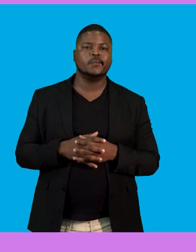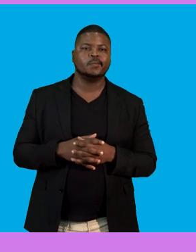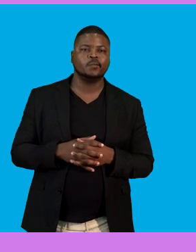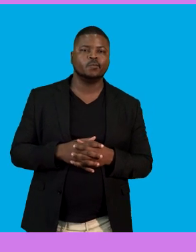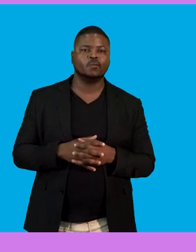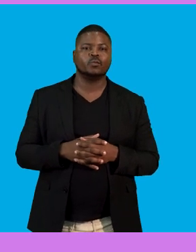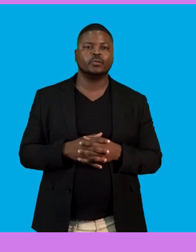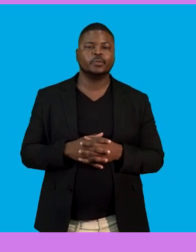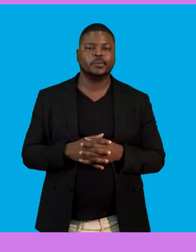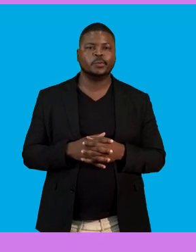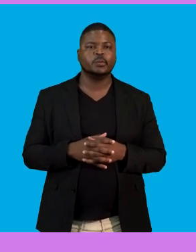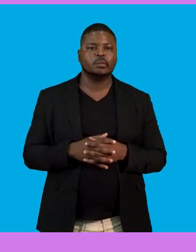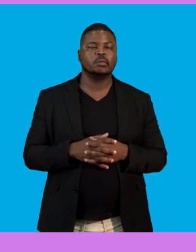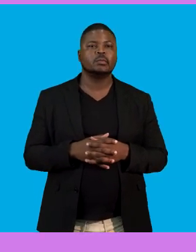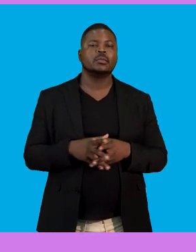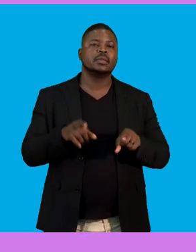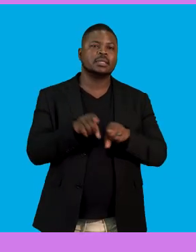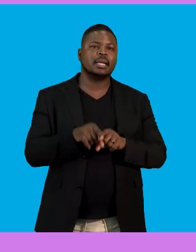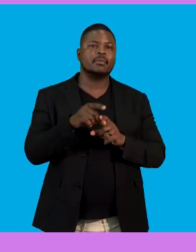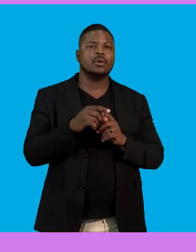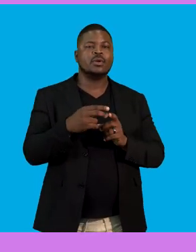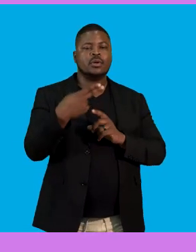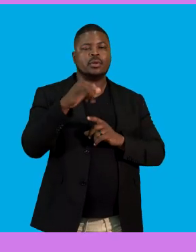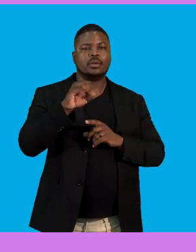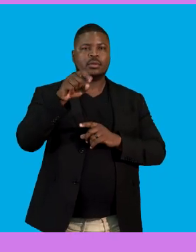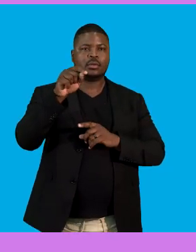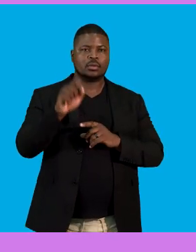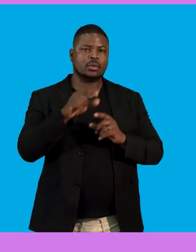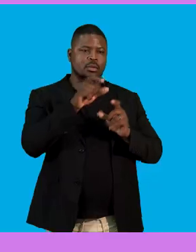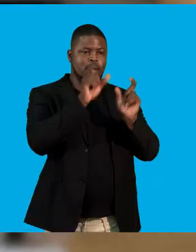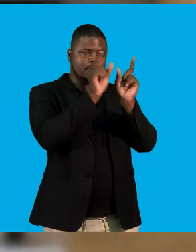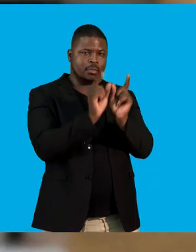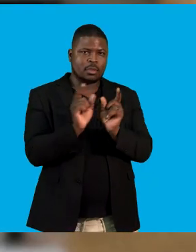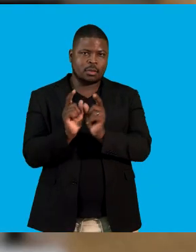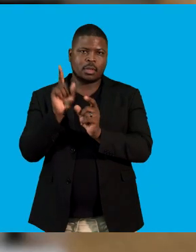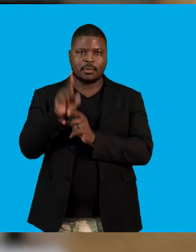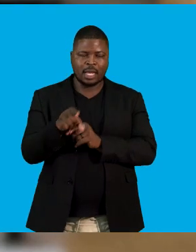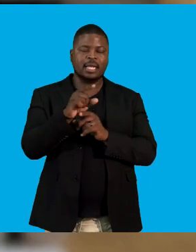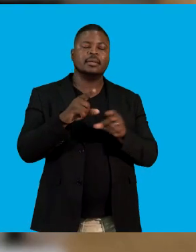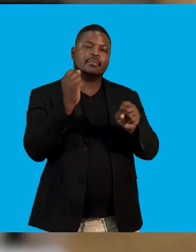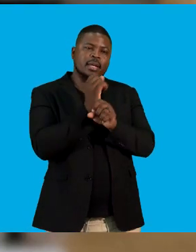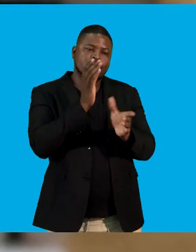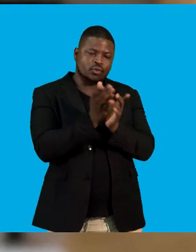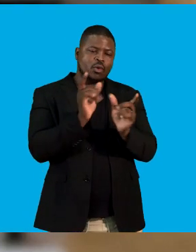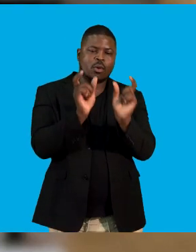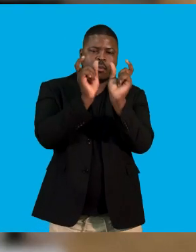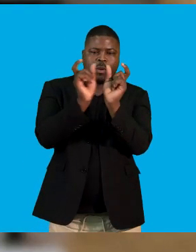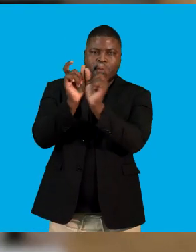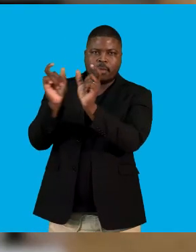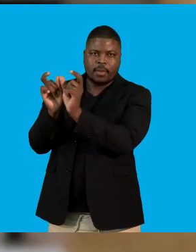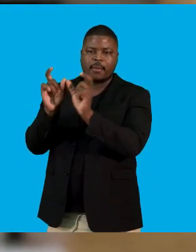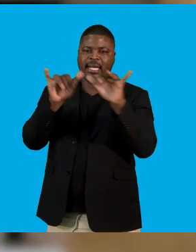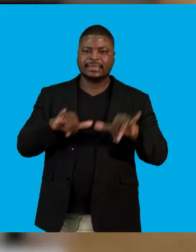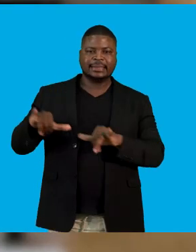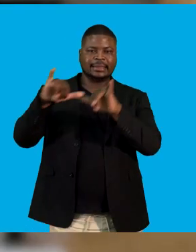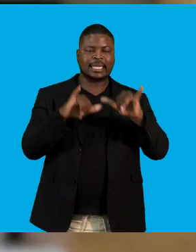So it's just there. So even with the histogram, we try by all means to make sure that our bar widths are the same according to the